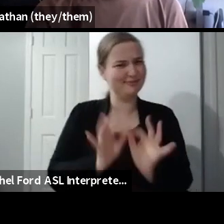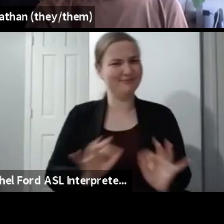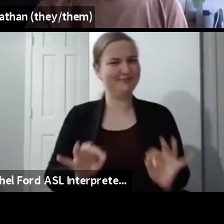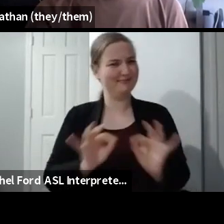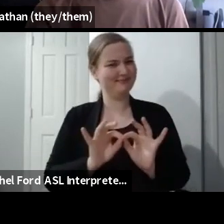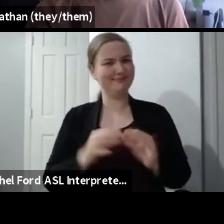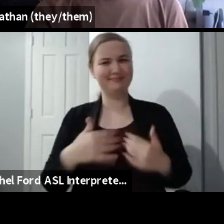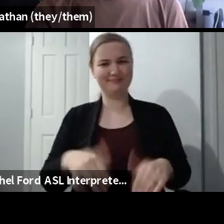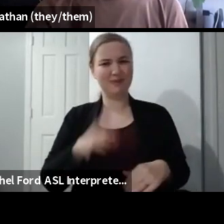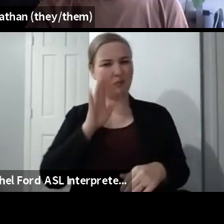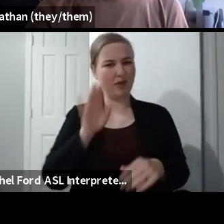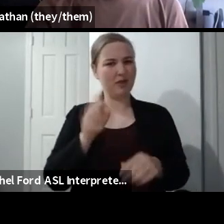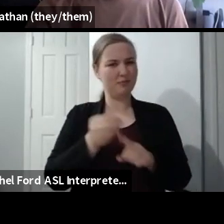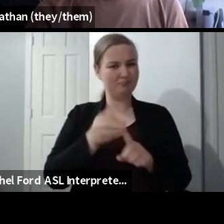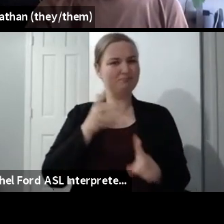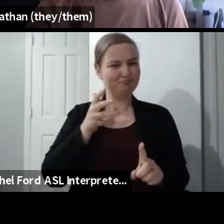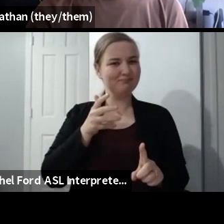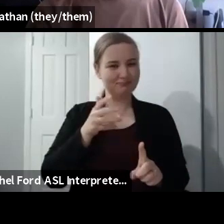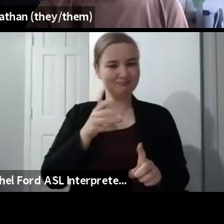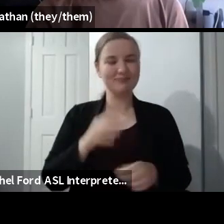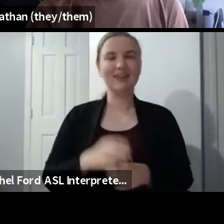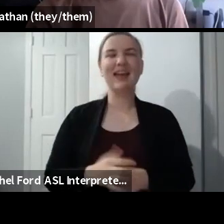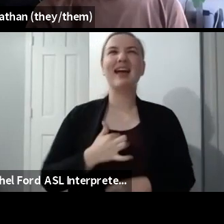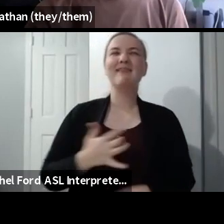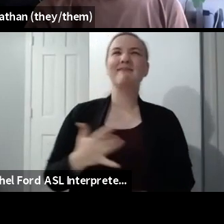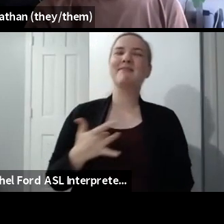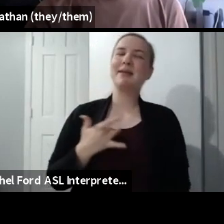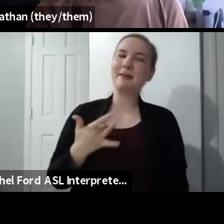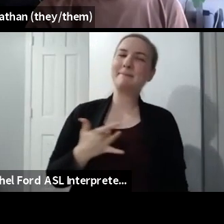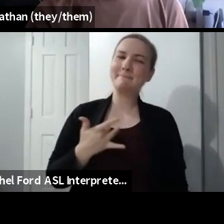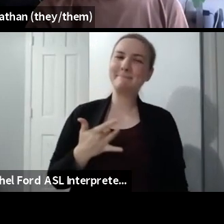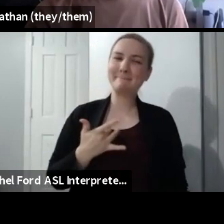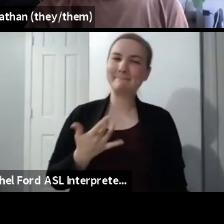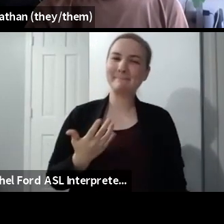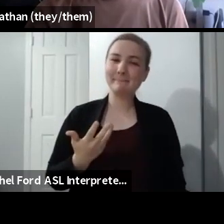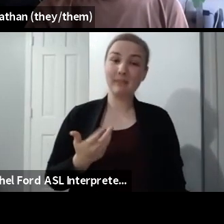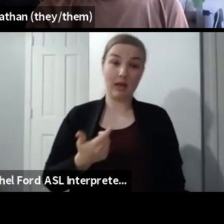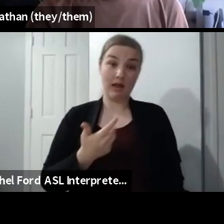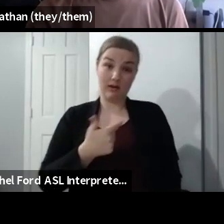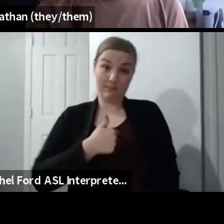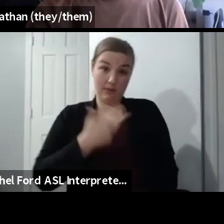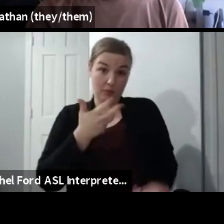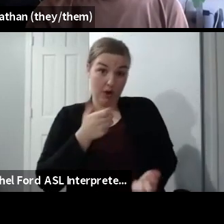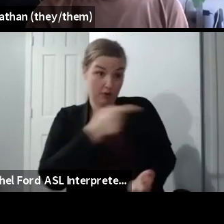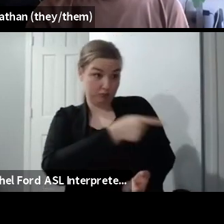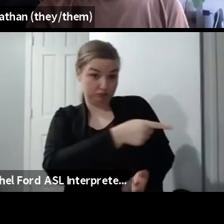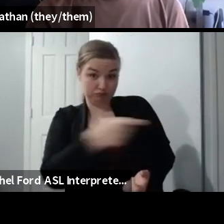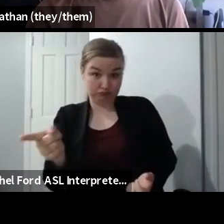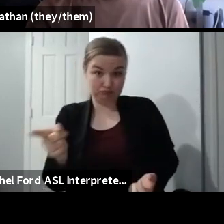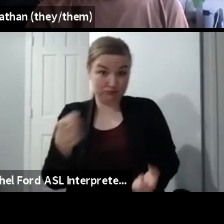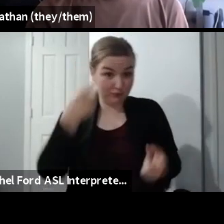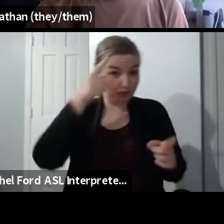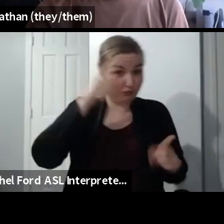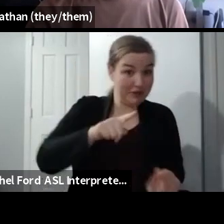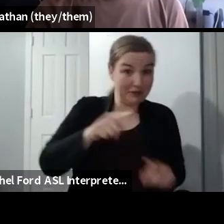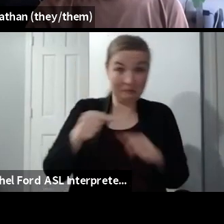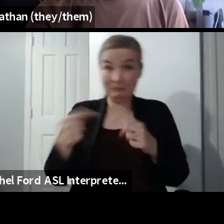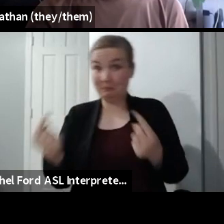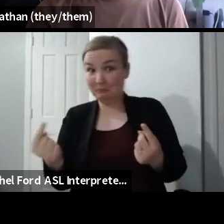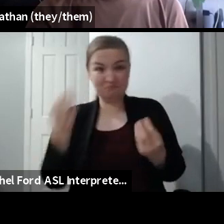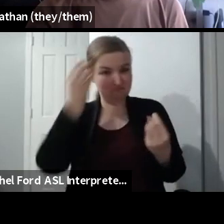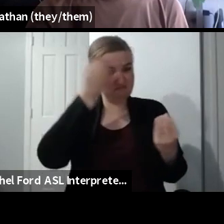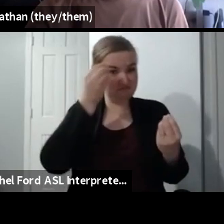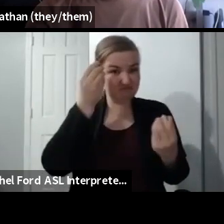saying. But I feel, and I would love to hear what you all think about that line, a place